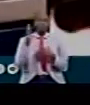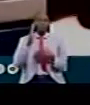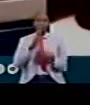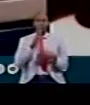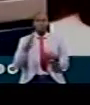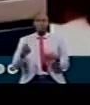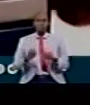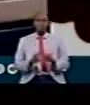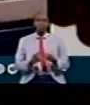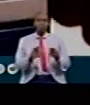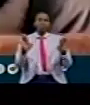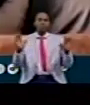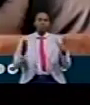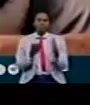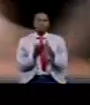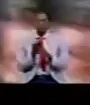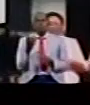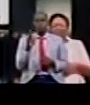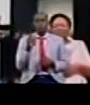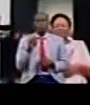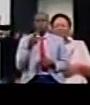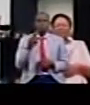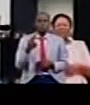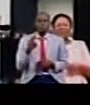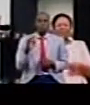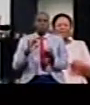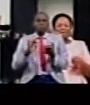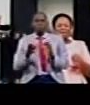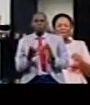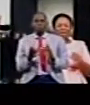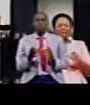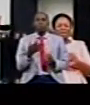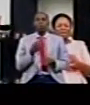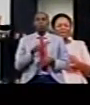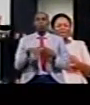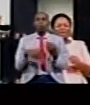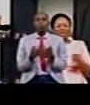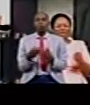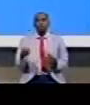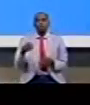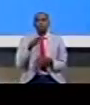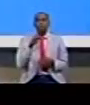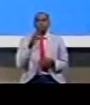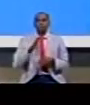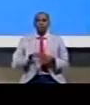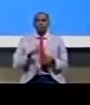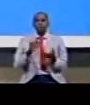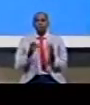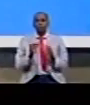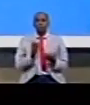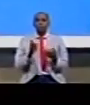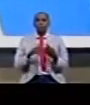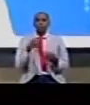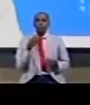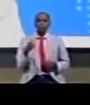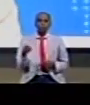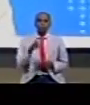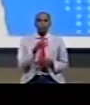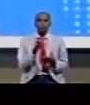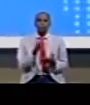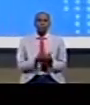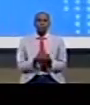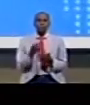for the men in the platform, O Lord. The fathers, O Lord, we pray that you open the windows of heaven. Us, O